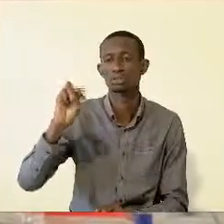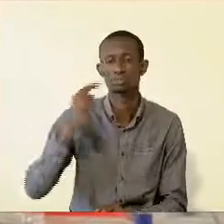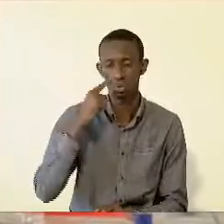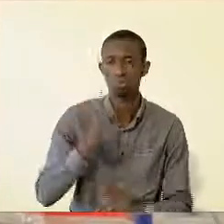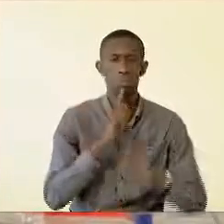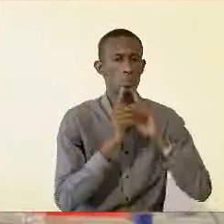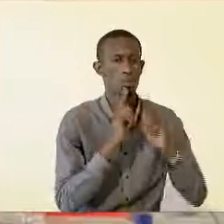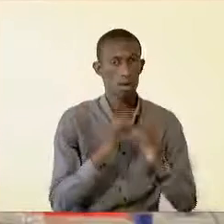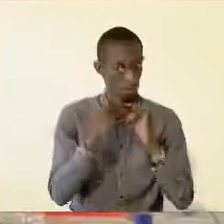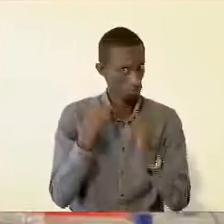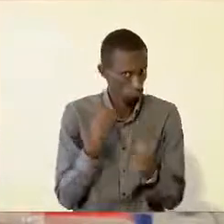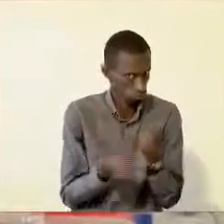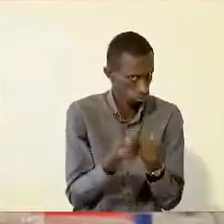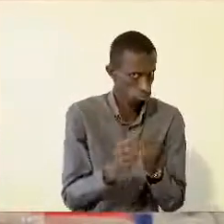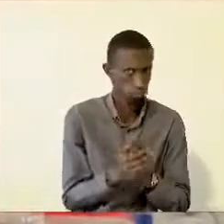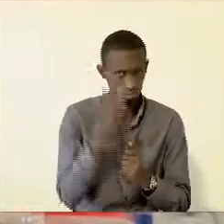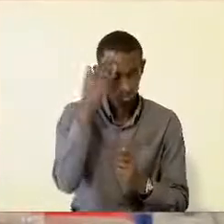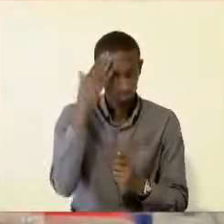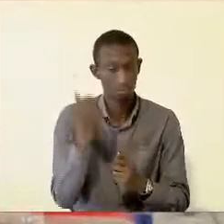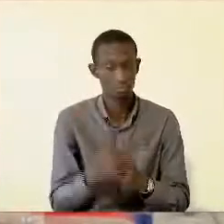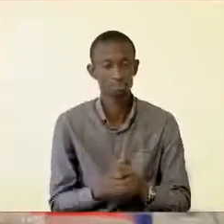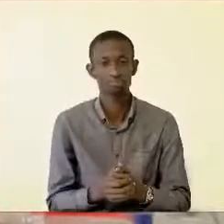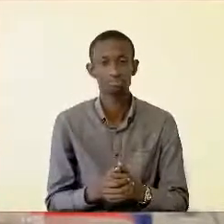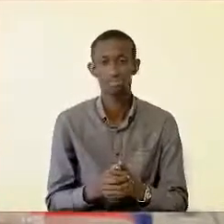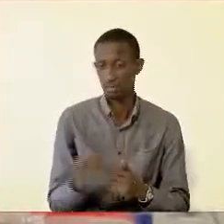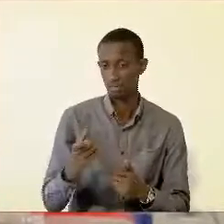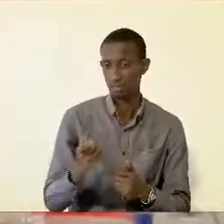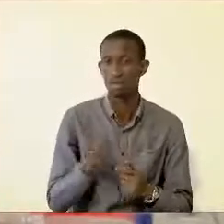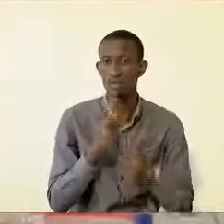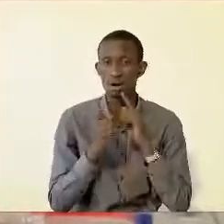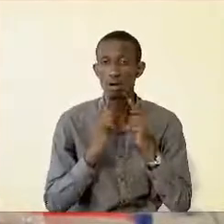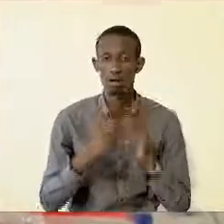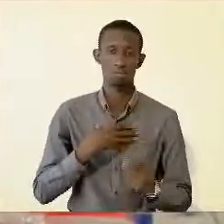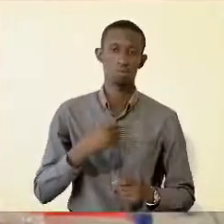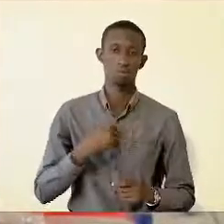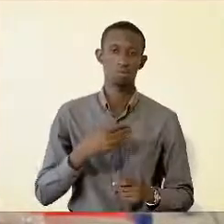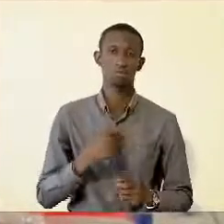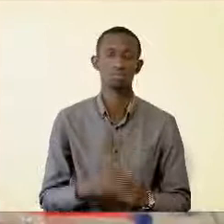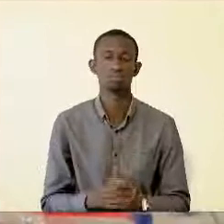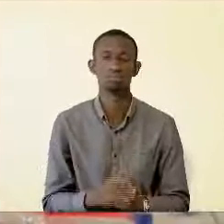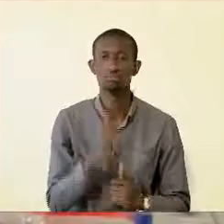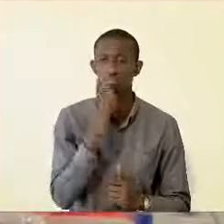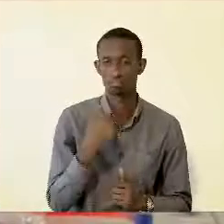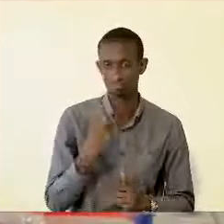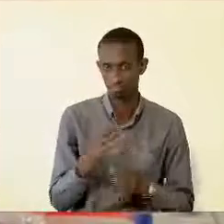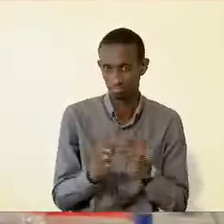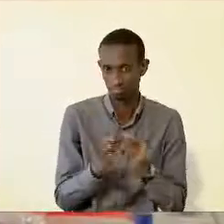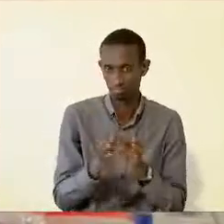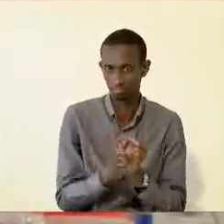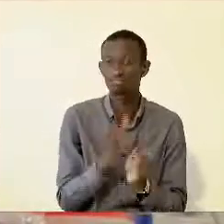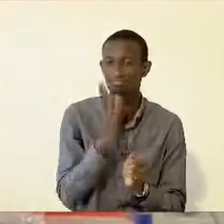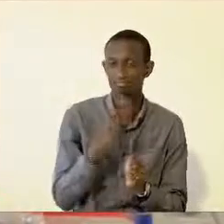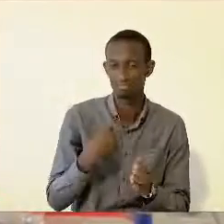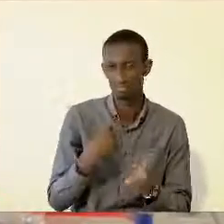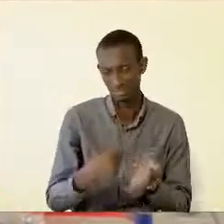it is burnt. We know that it is yellow, but let me wait until